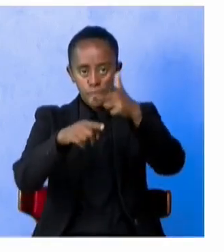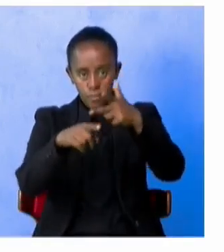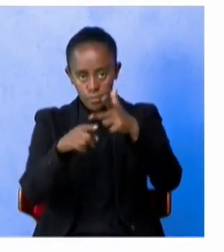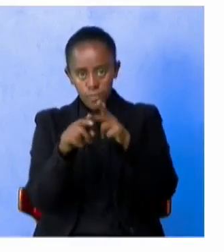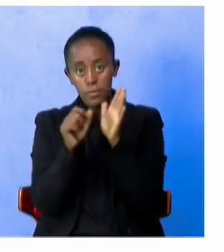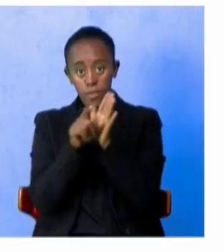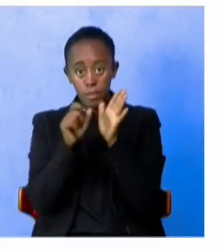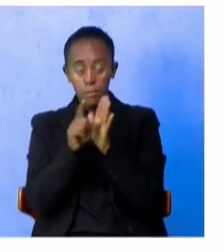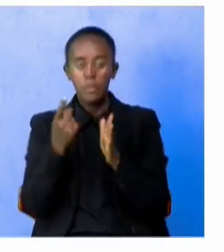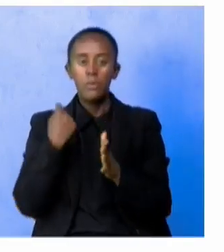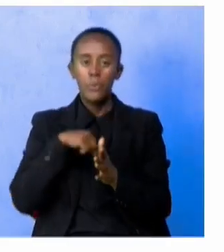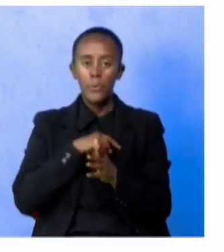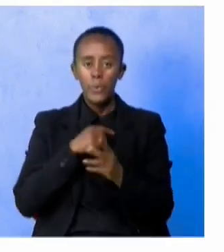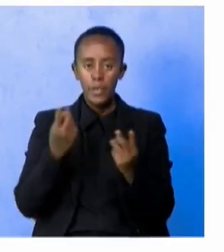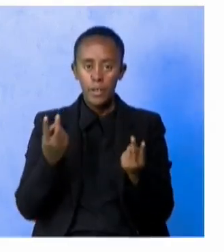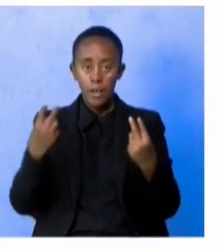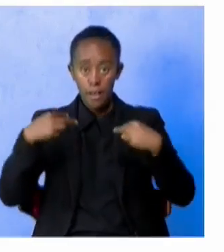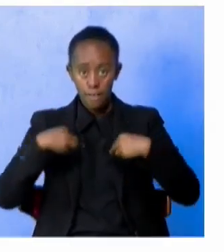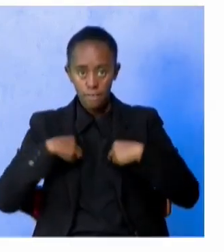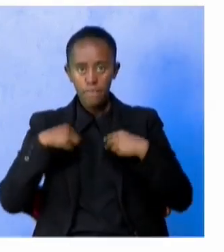played